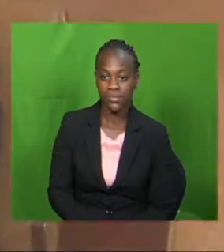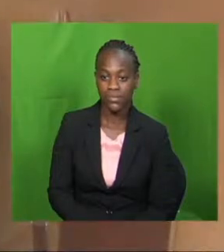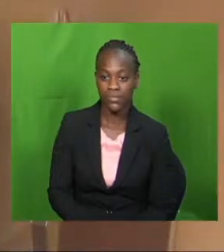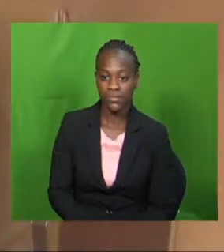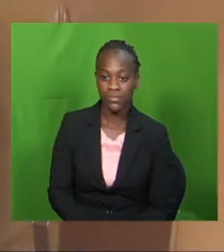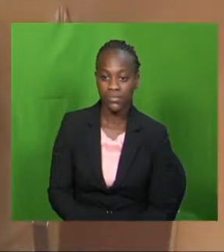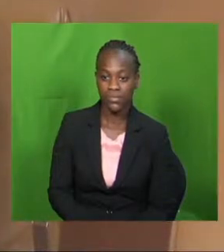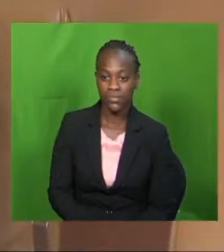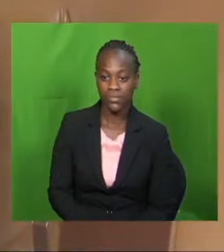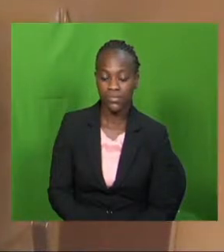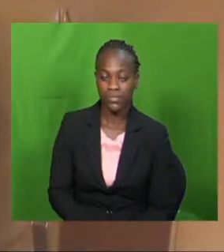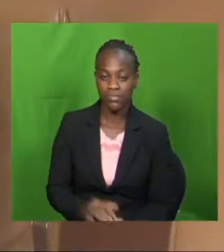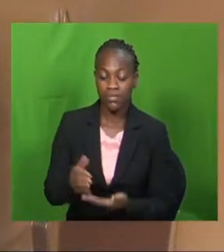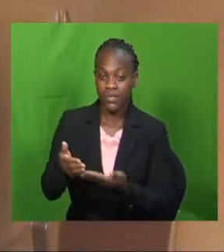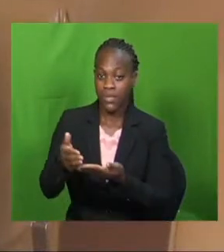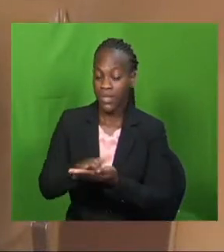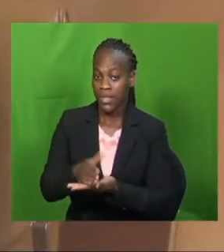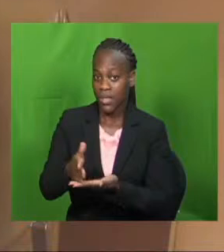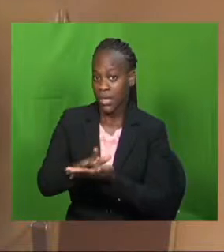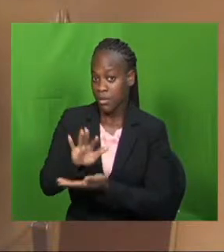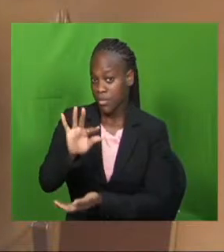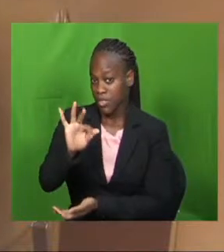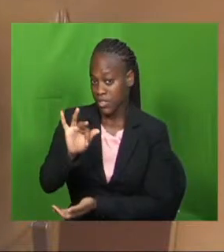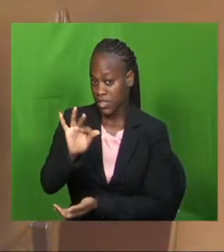Page 19.